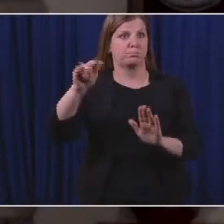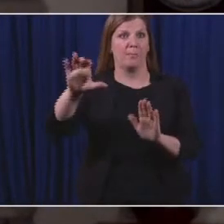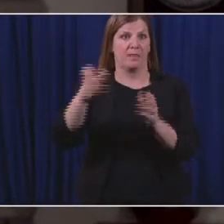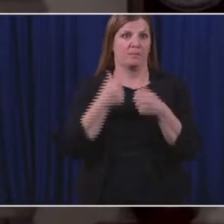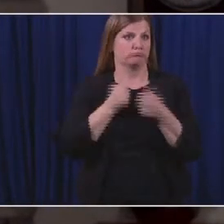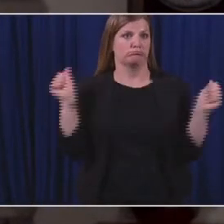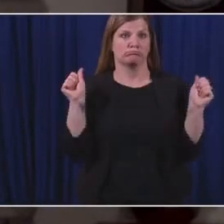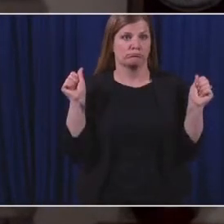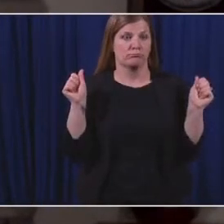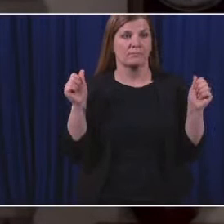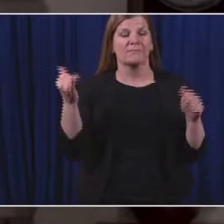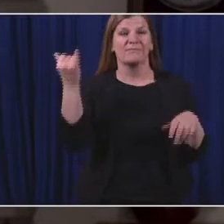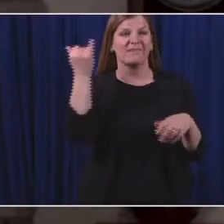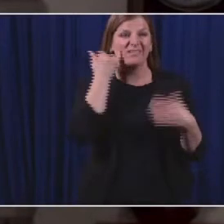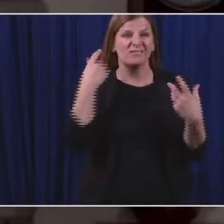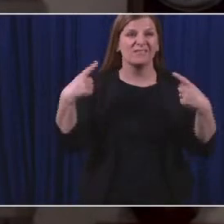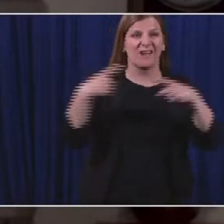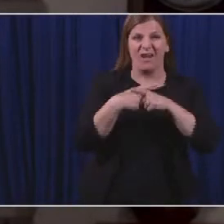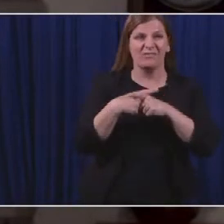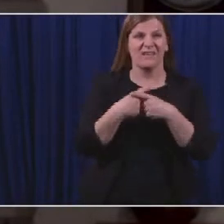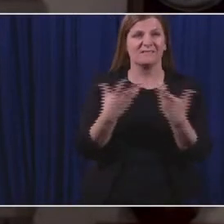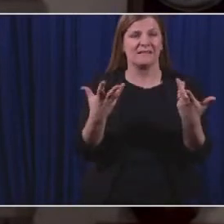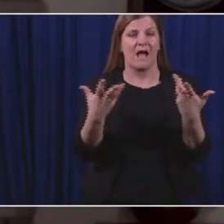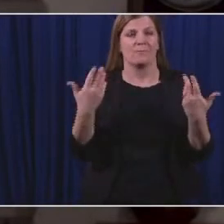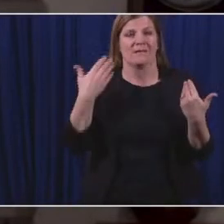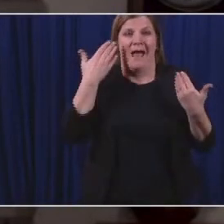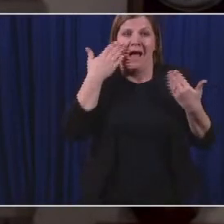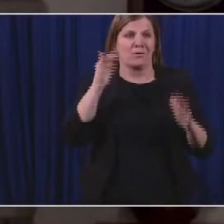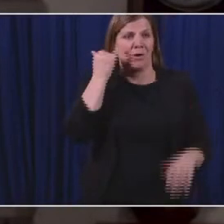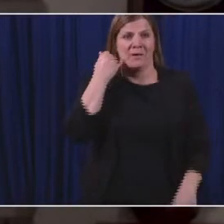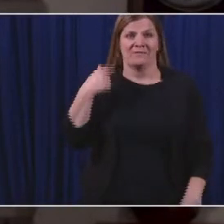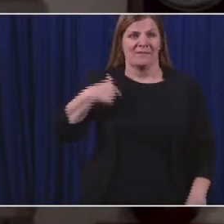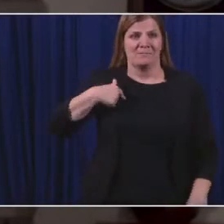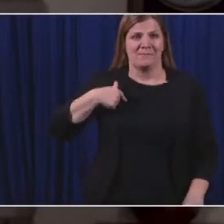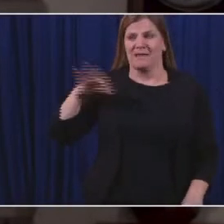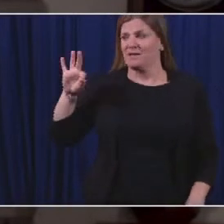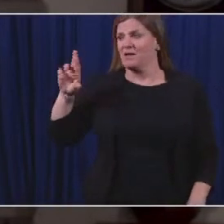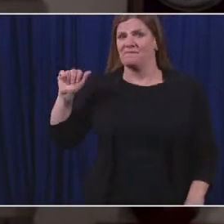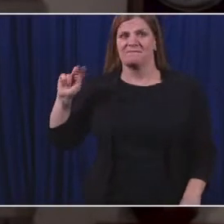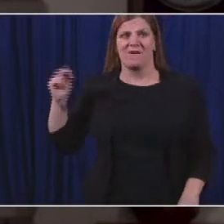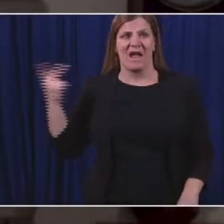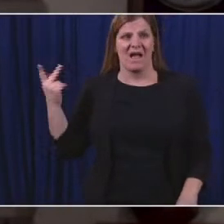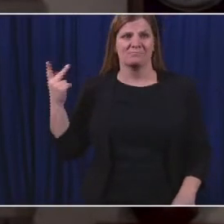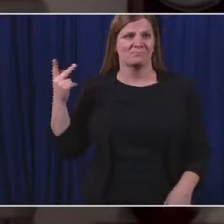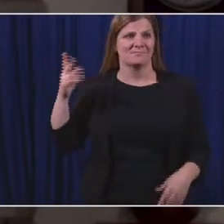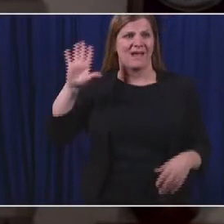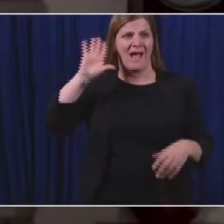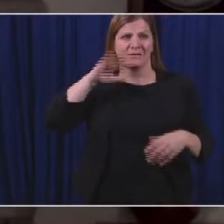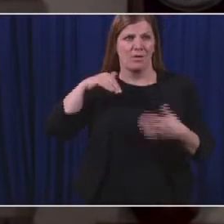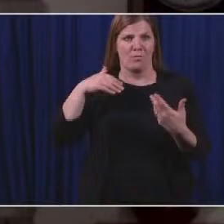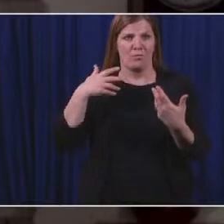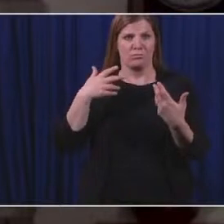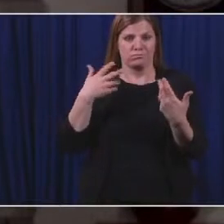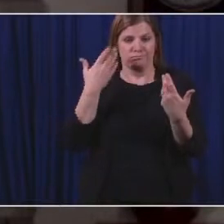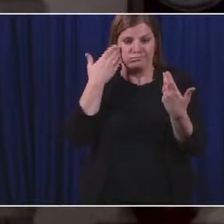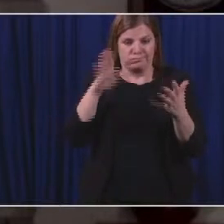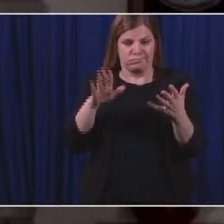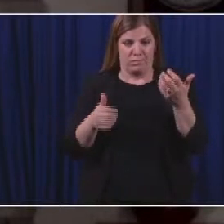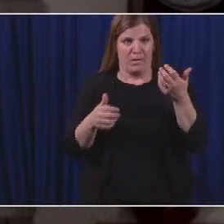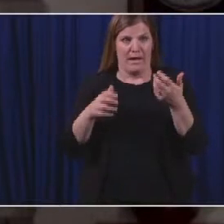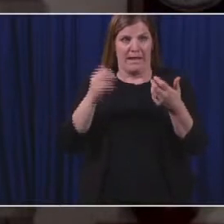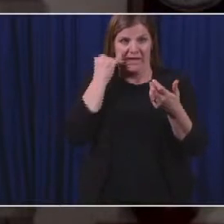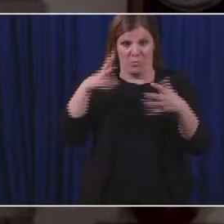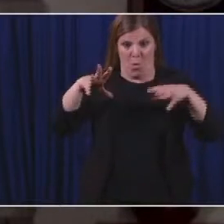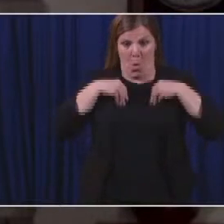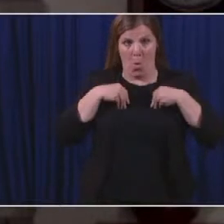with the development, but look, I don't know whether Fran or I own any stock of those two companies or not. Yeah, thank but